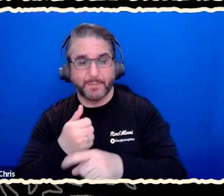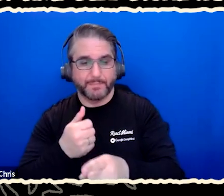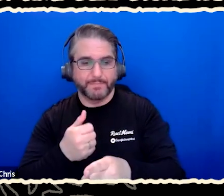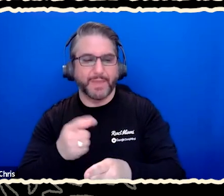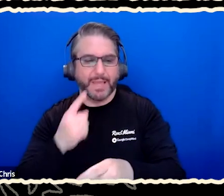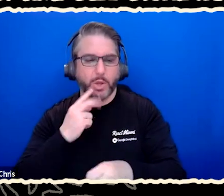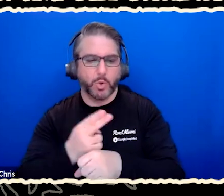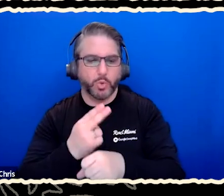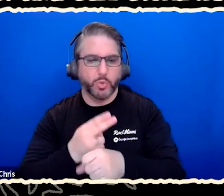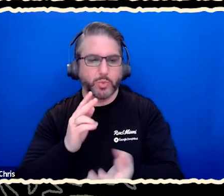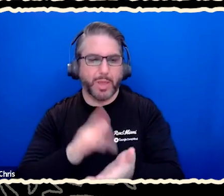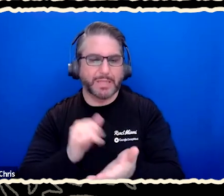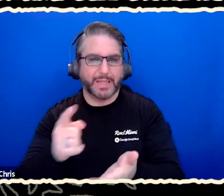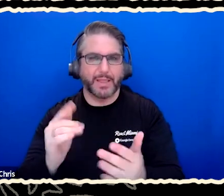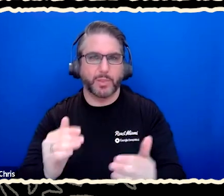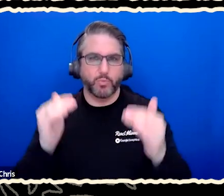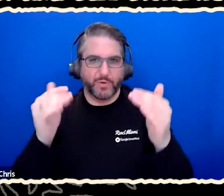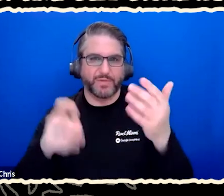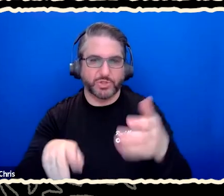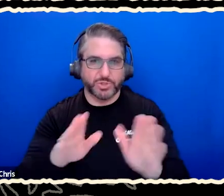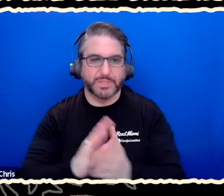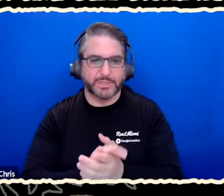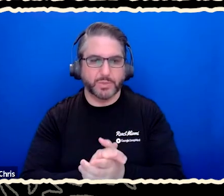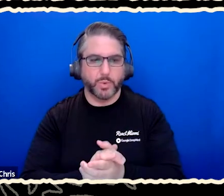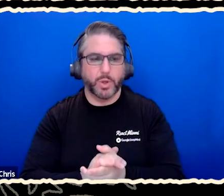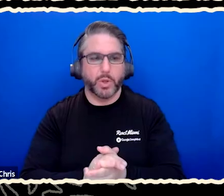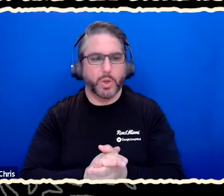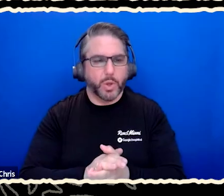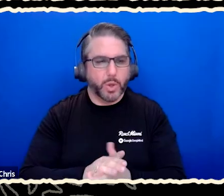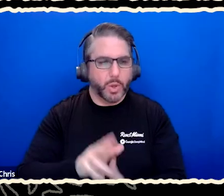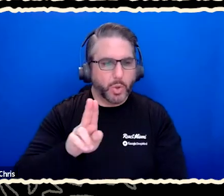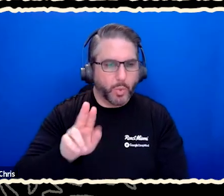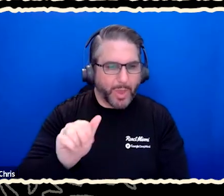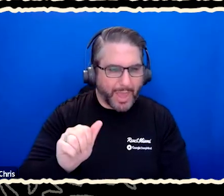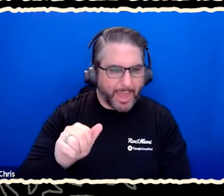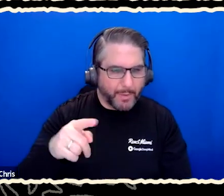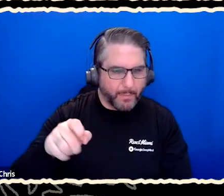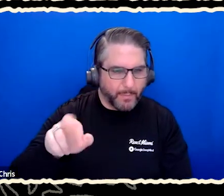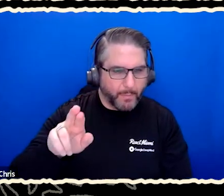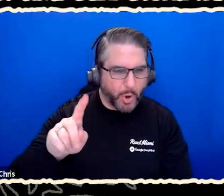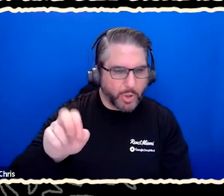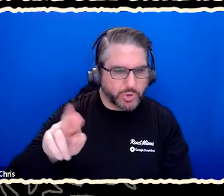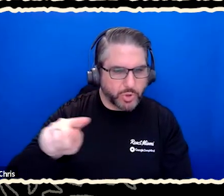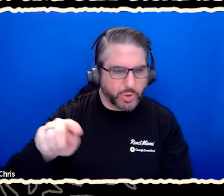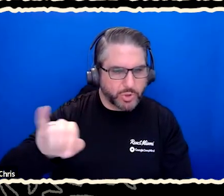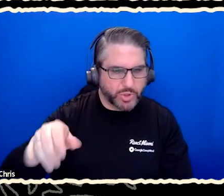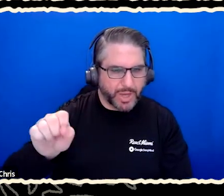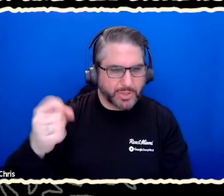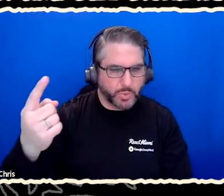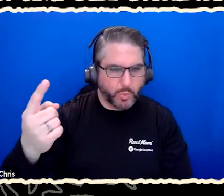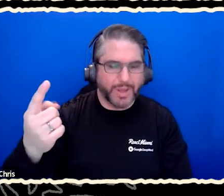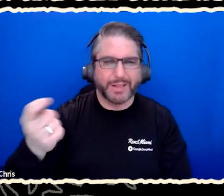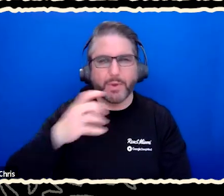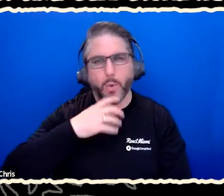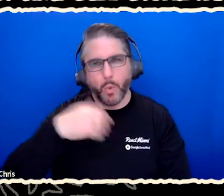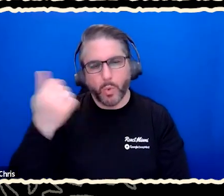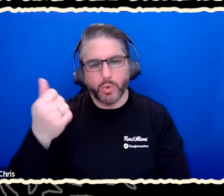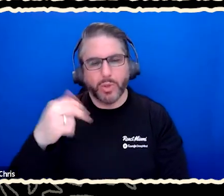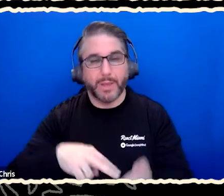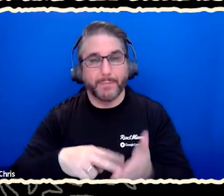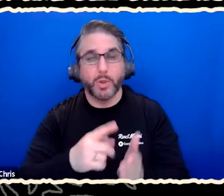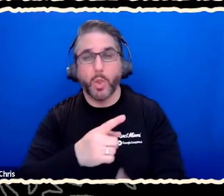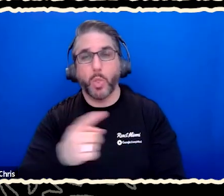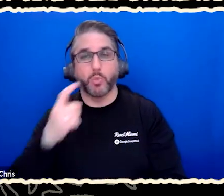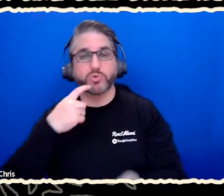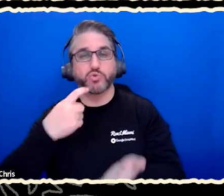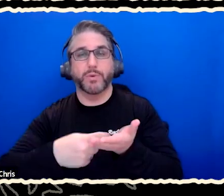pretty weird. Or the UiPather.js one, which is a little more older, but it pushed crypto miners to millions